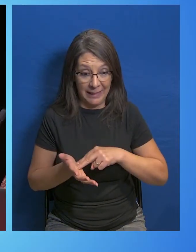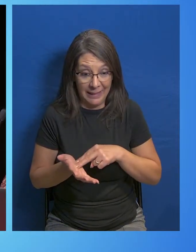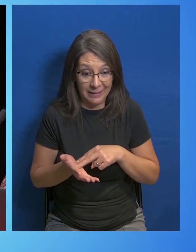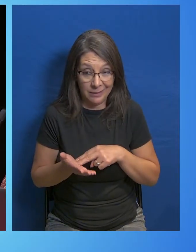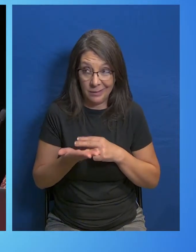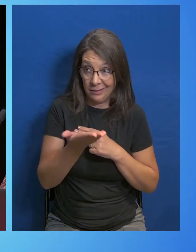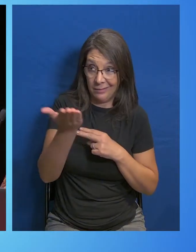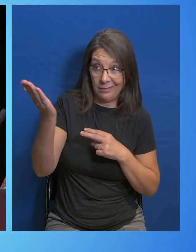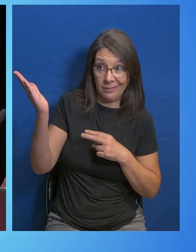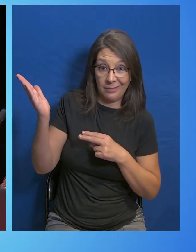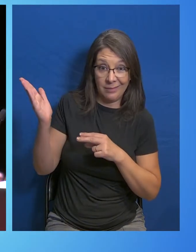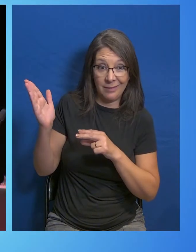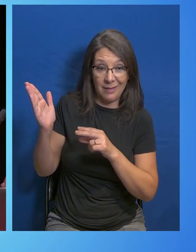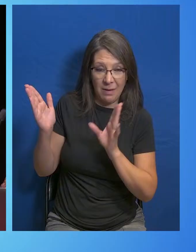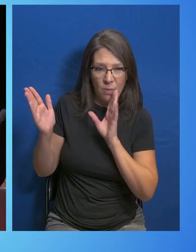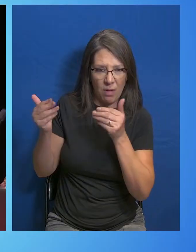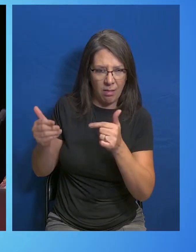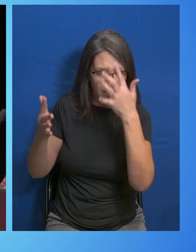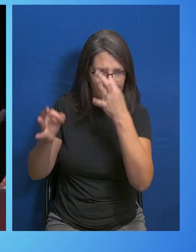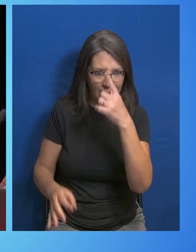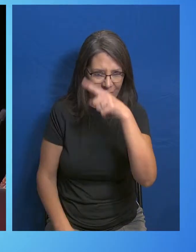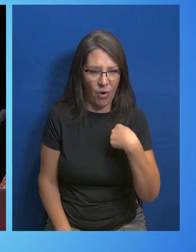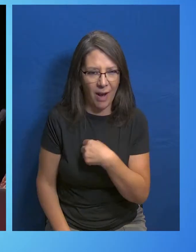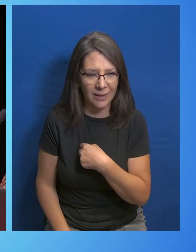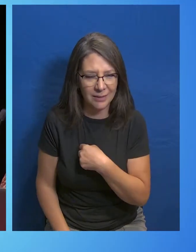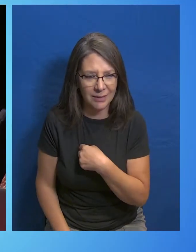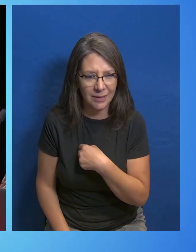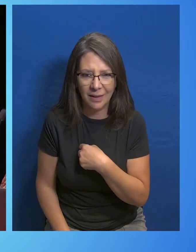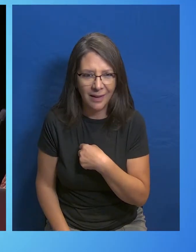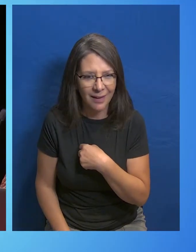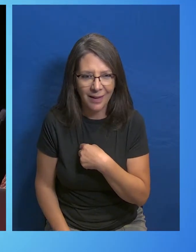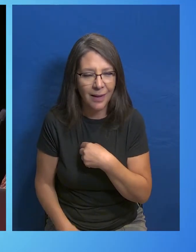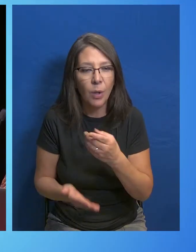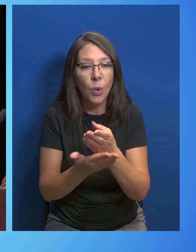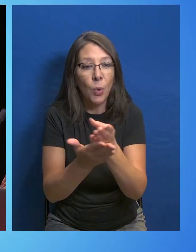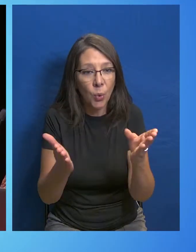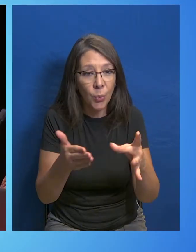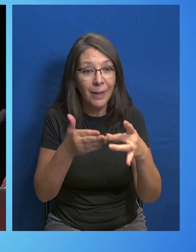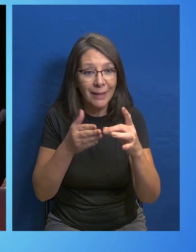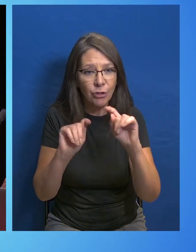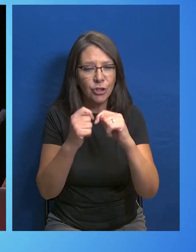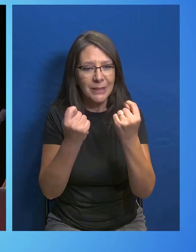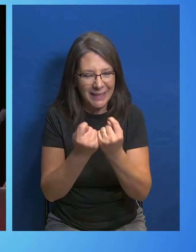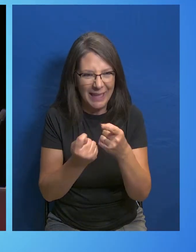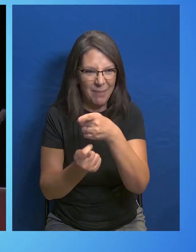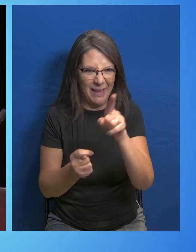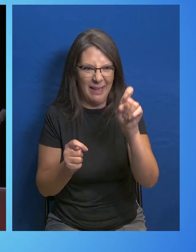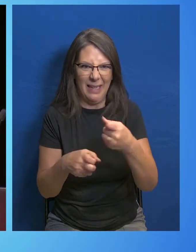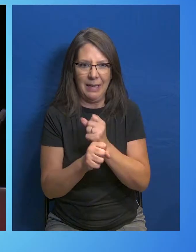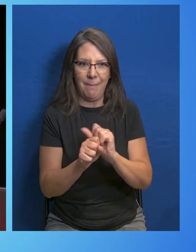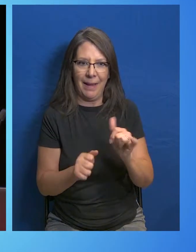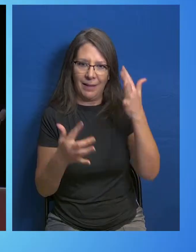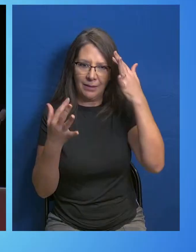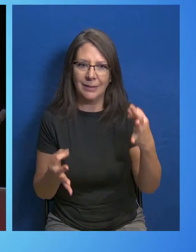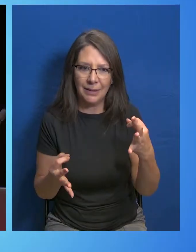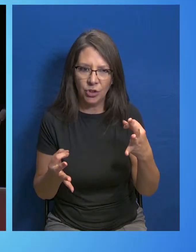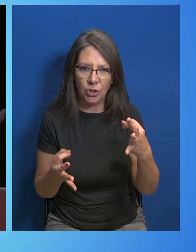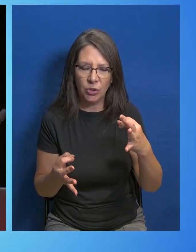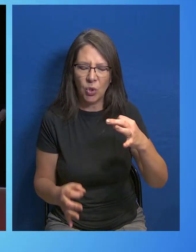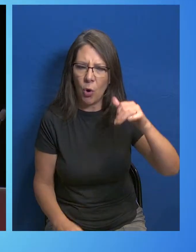happens to this agency in the hands of others, not in the hands of this leadership team or this board.